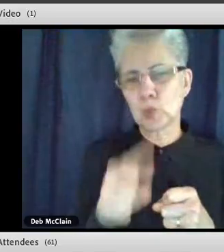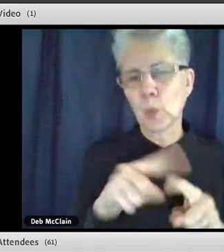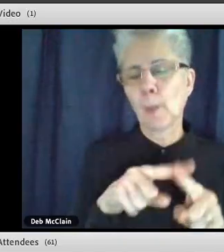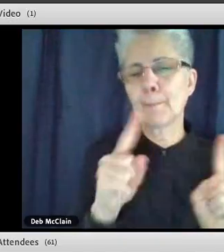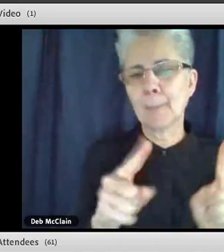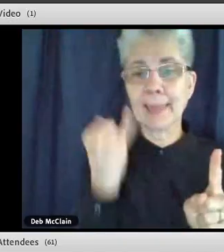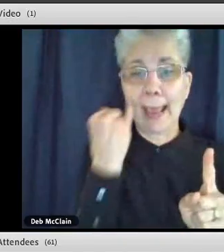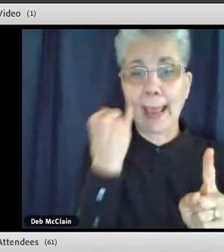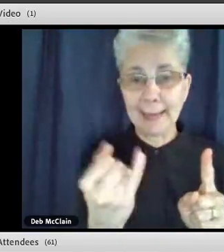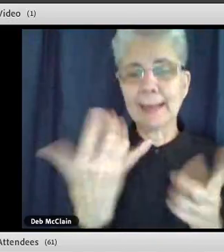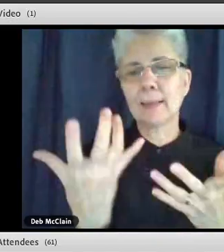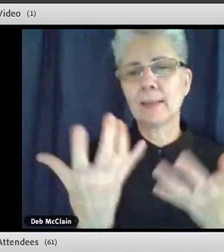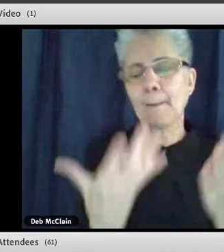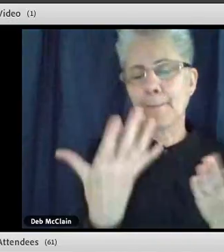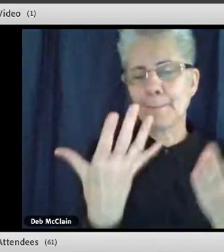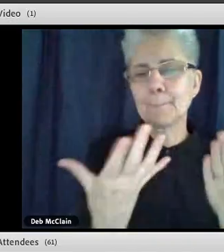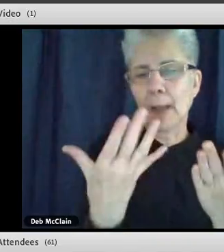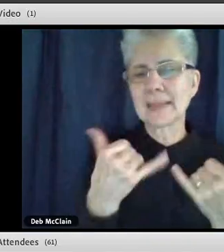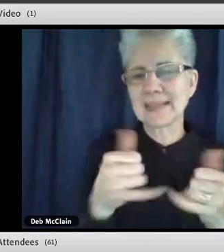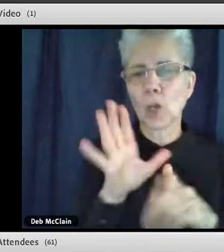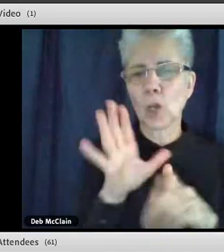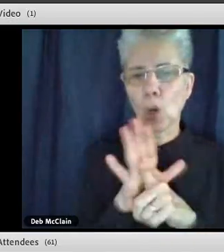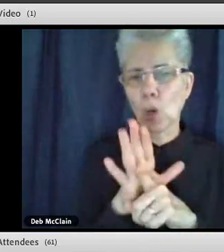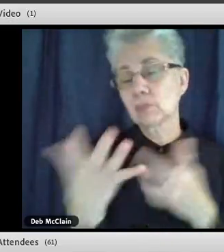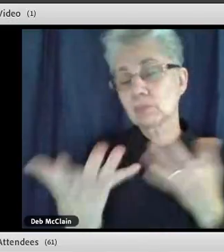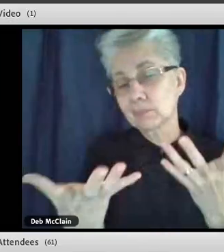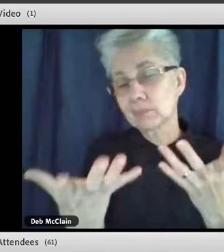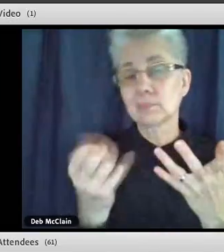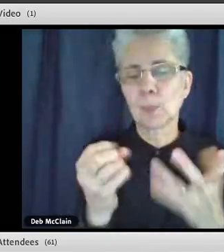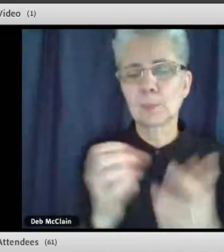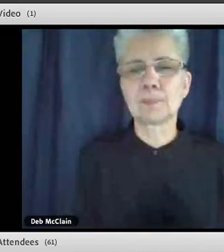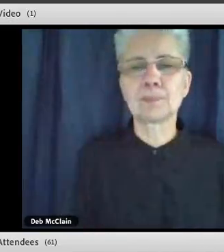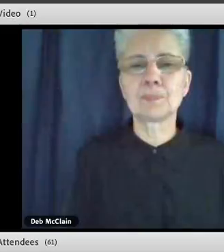idea, maybe it's still hers, right? So